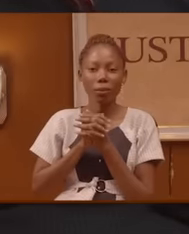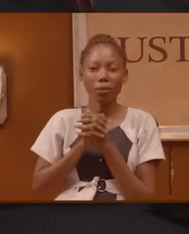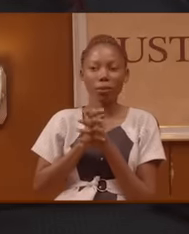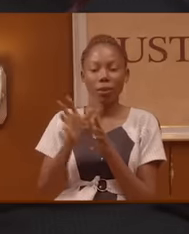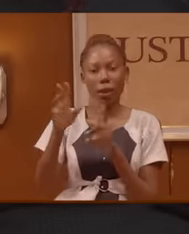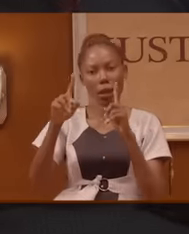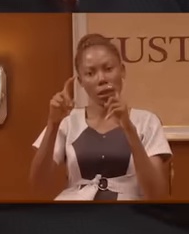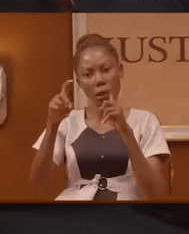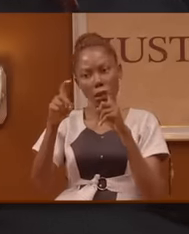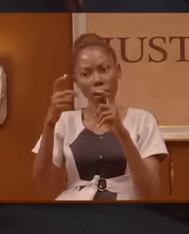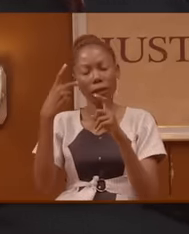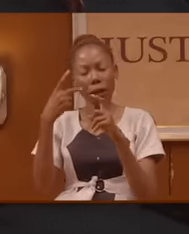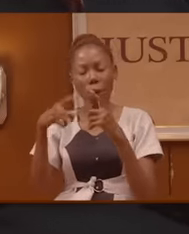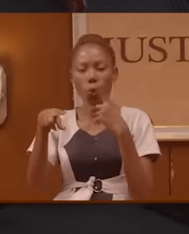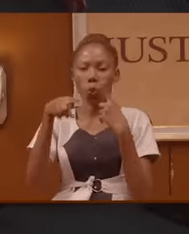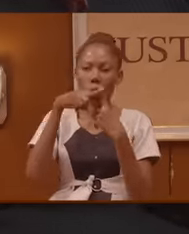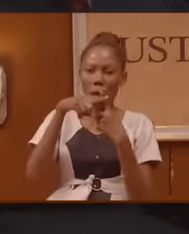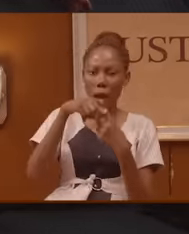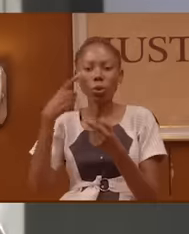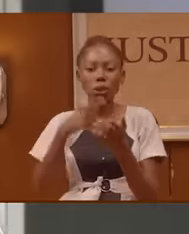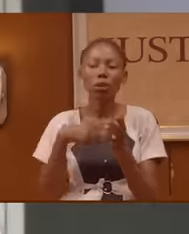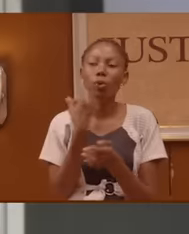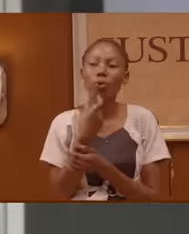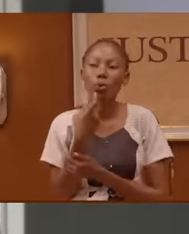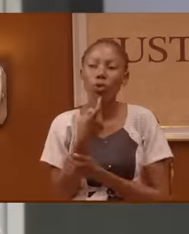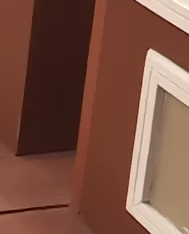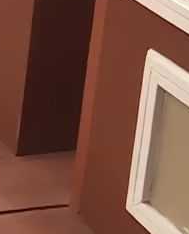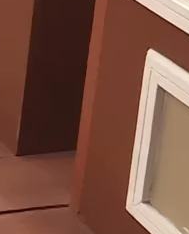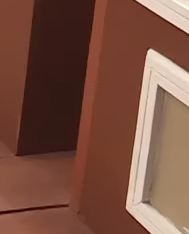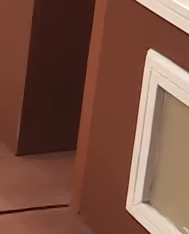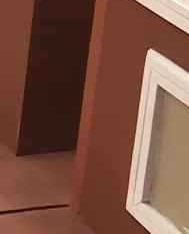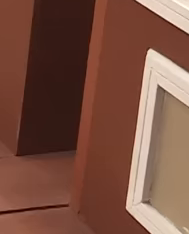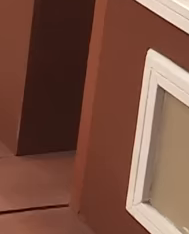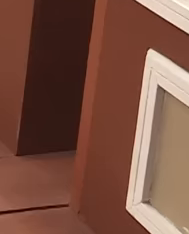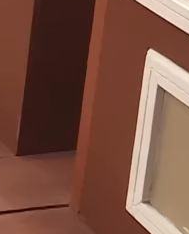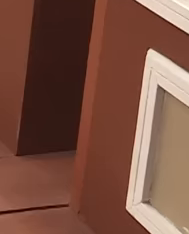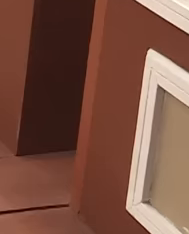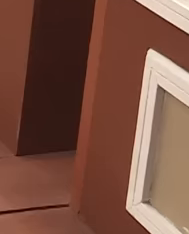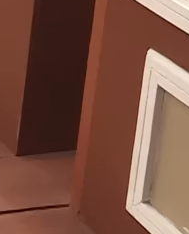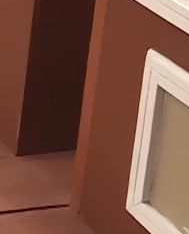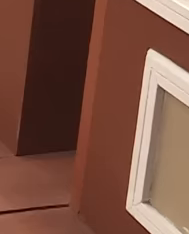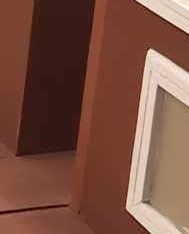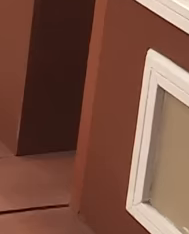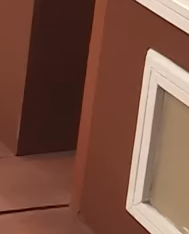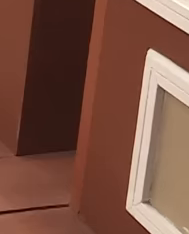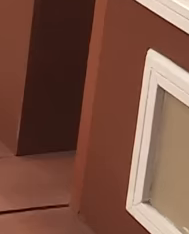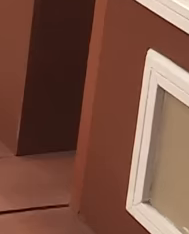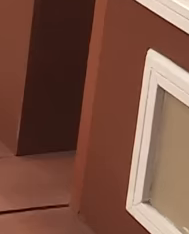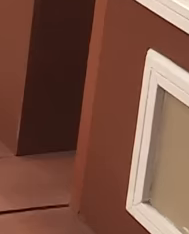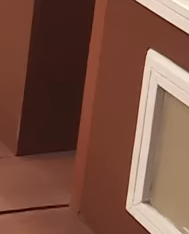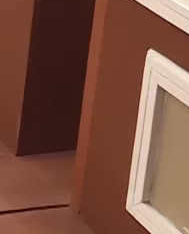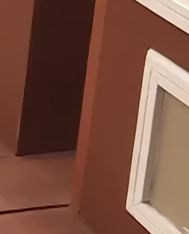I did the test and it was positive. He was so happy. He took me to his father, then he took me to the